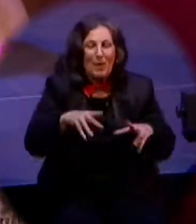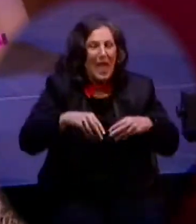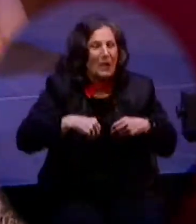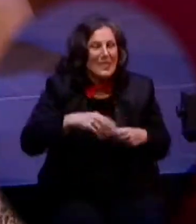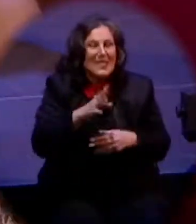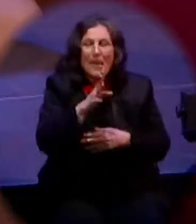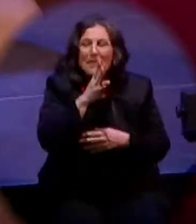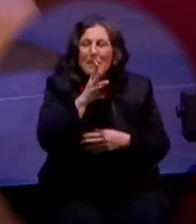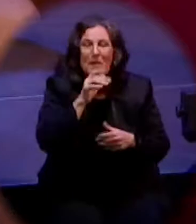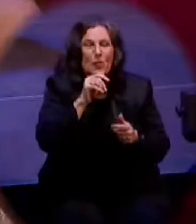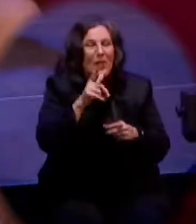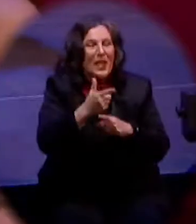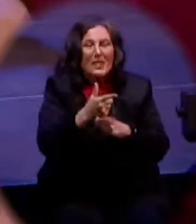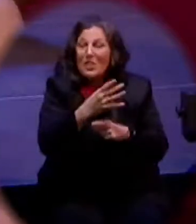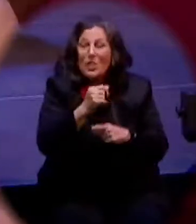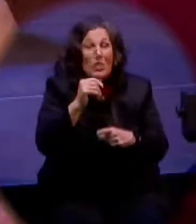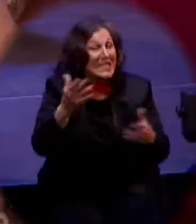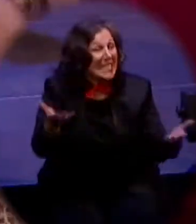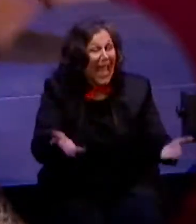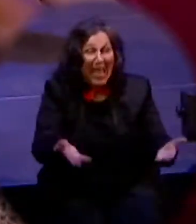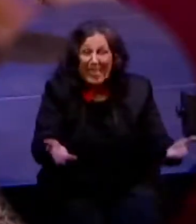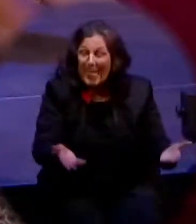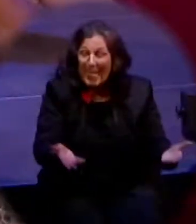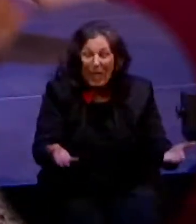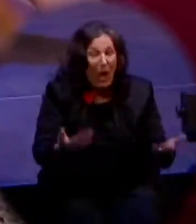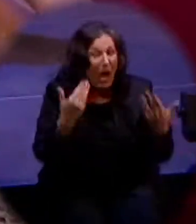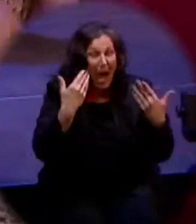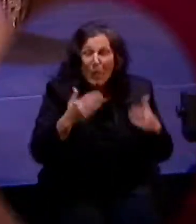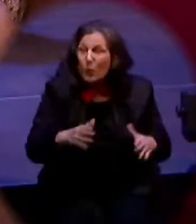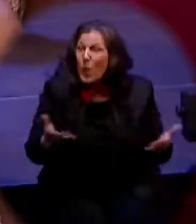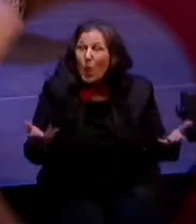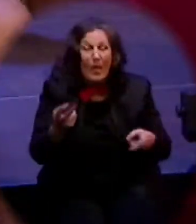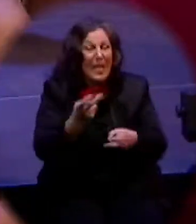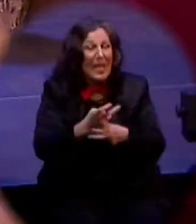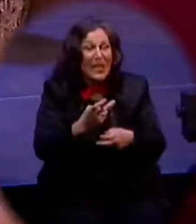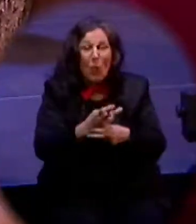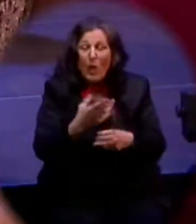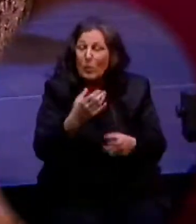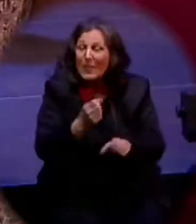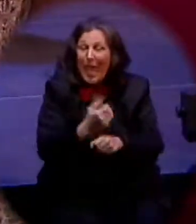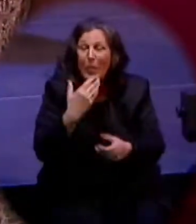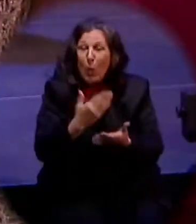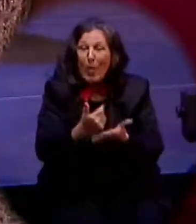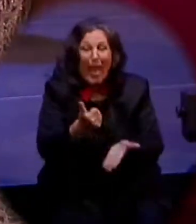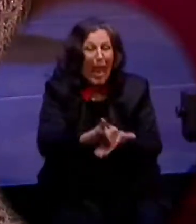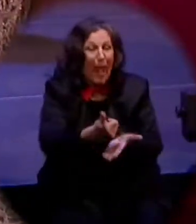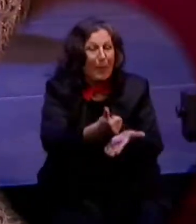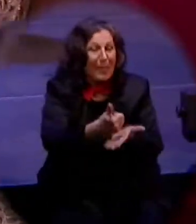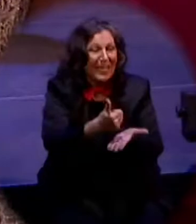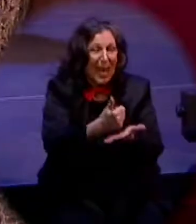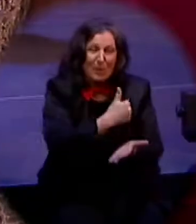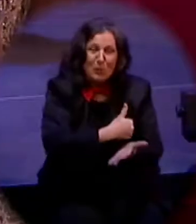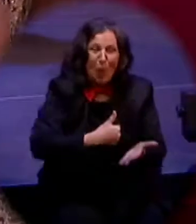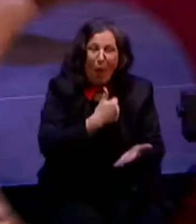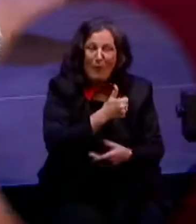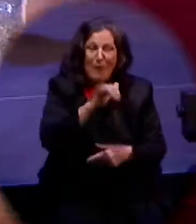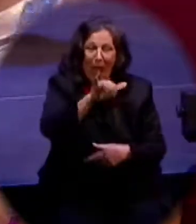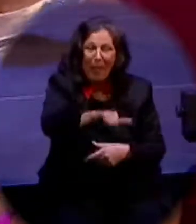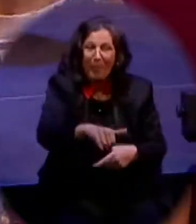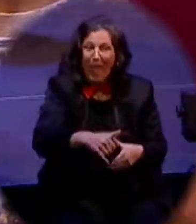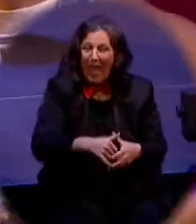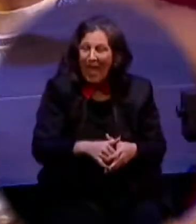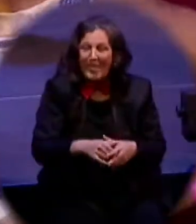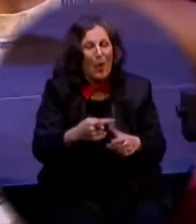Acceptance speech with our assistant, and she is not here. Not at all. I don't even know. It's hard to get good help. I'm sorry about that. But